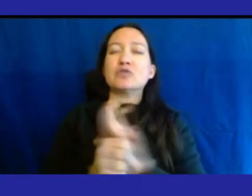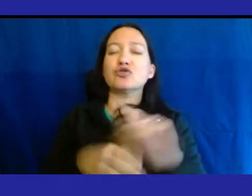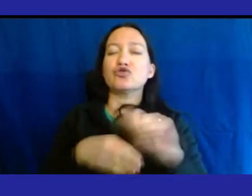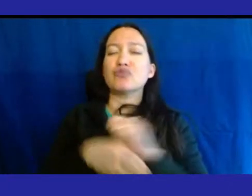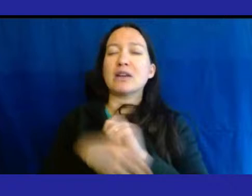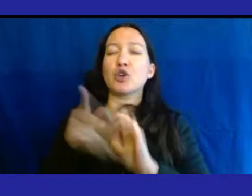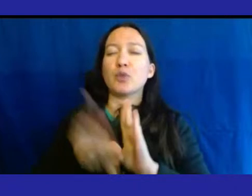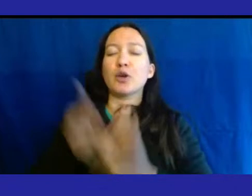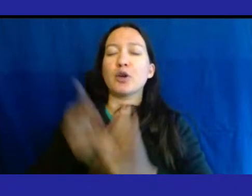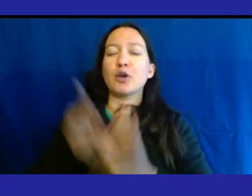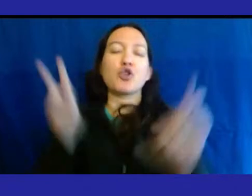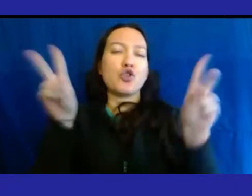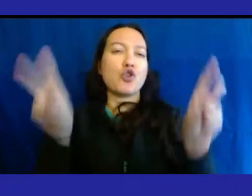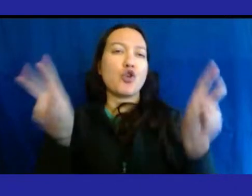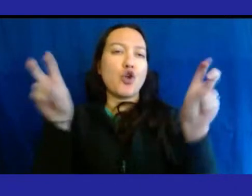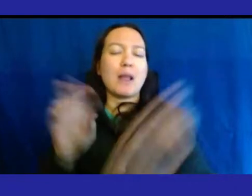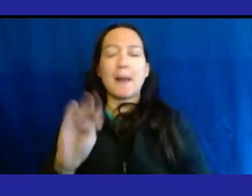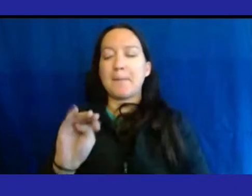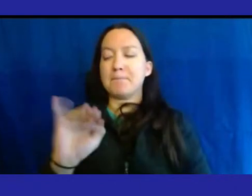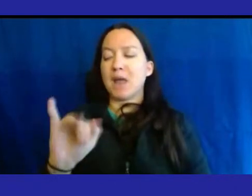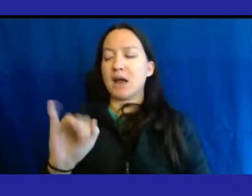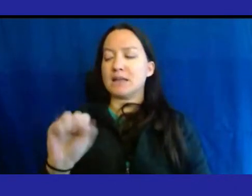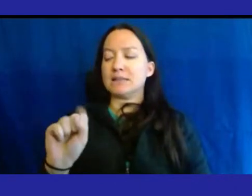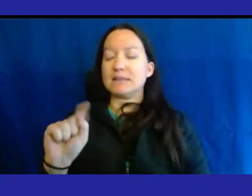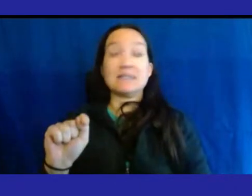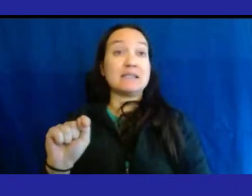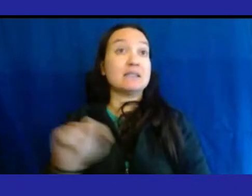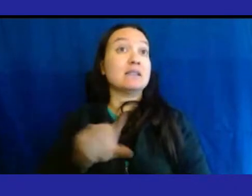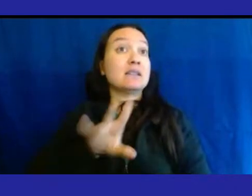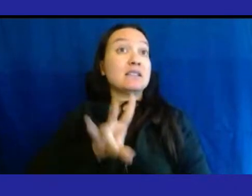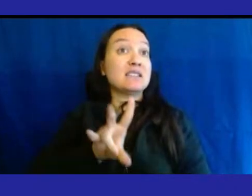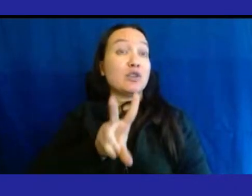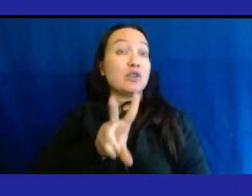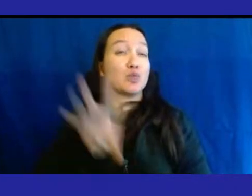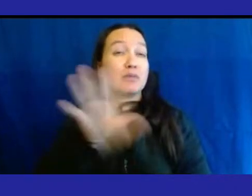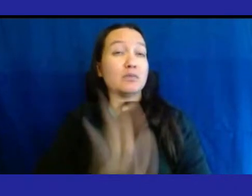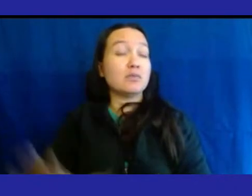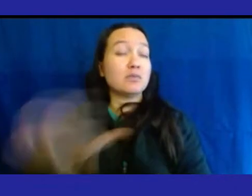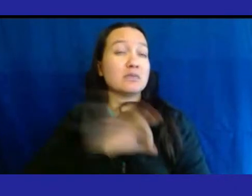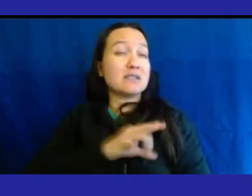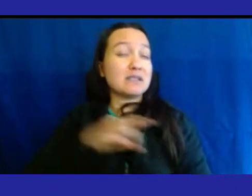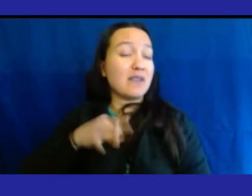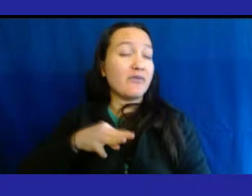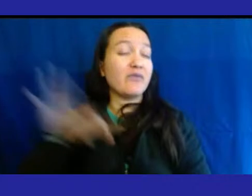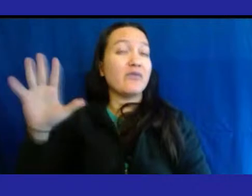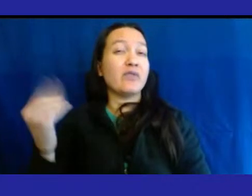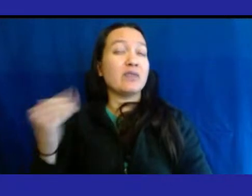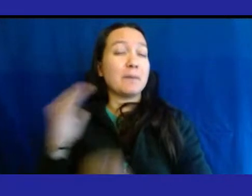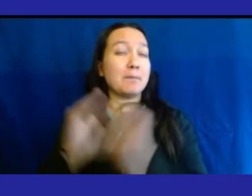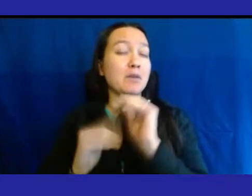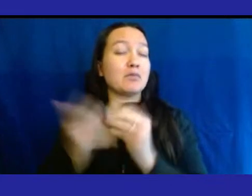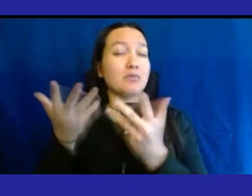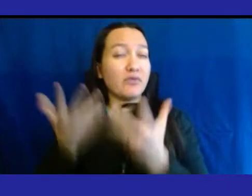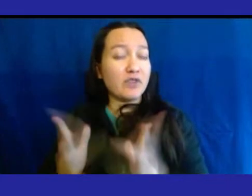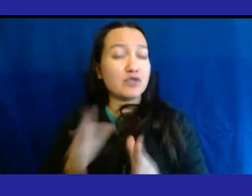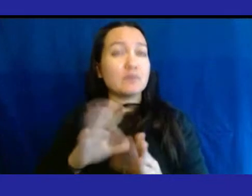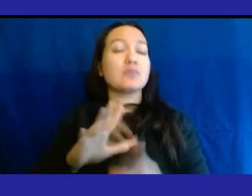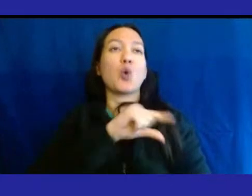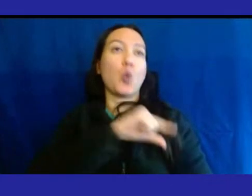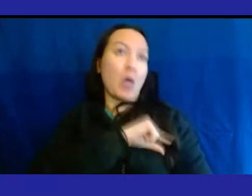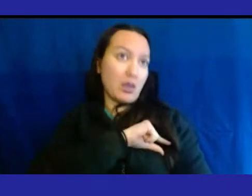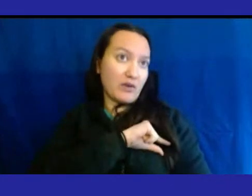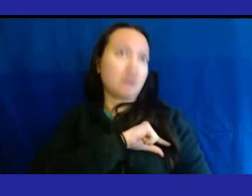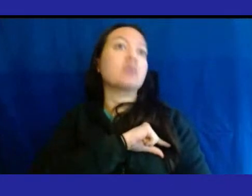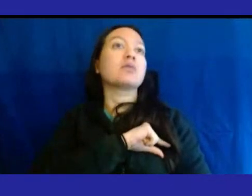call MIST. 72 staff members across 15 sites completed the program to become qualified